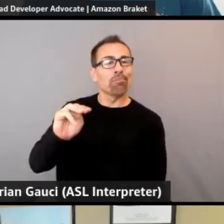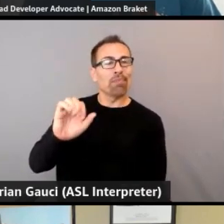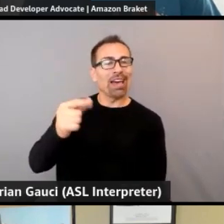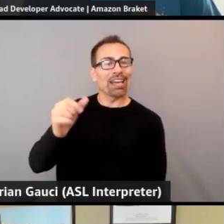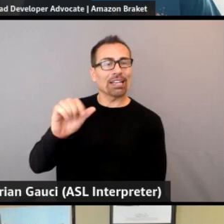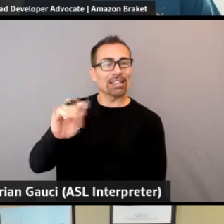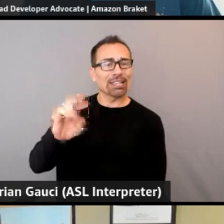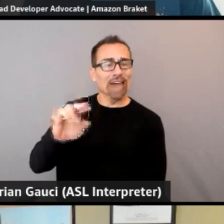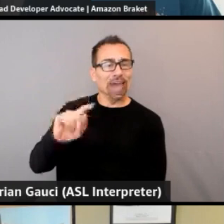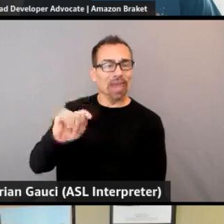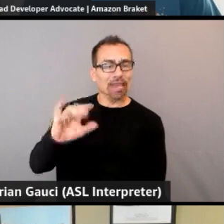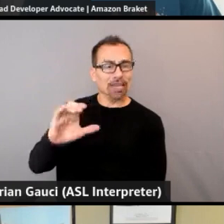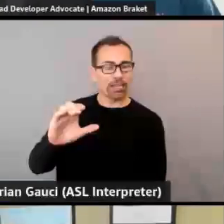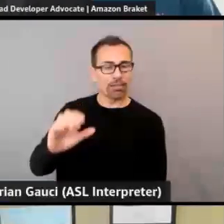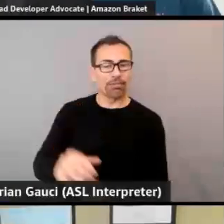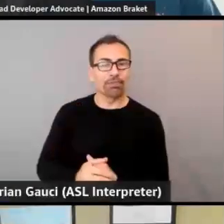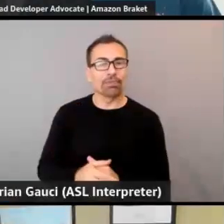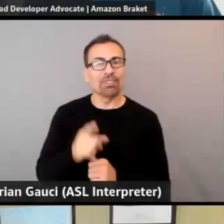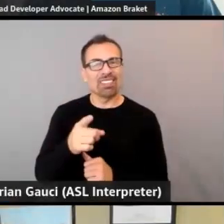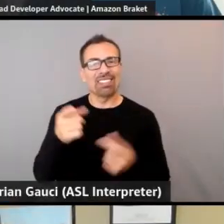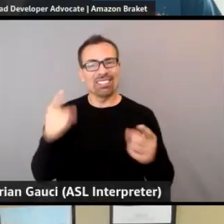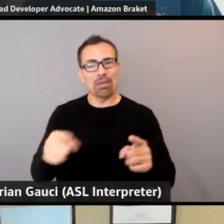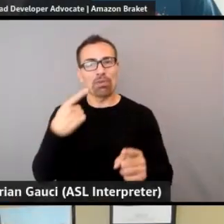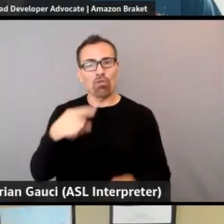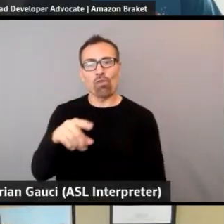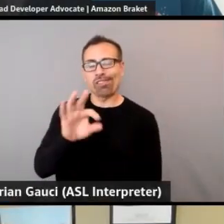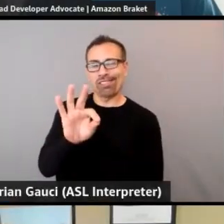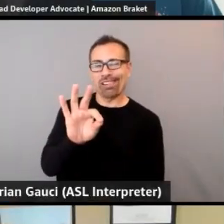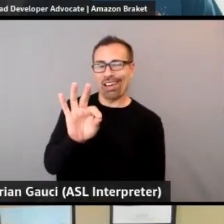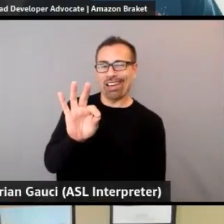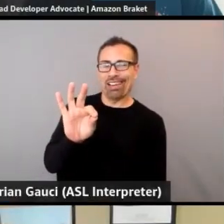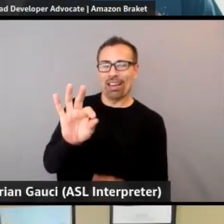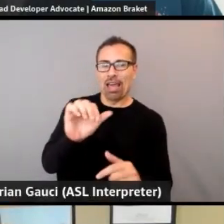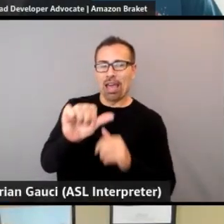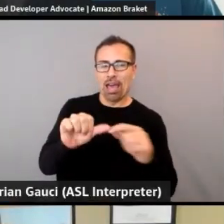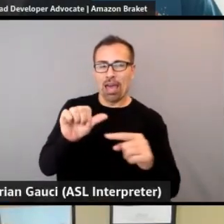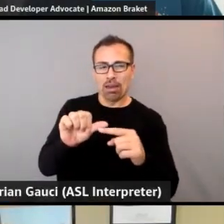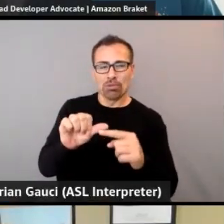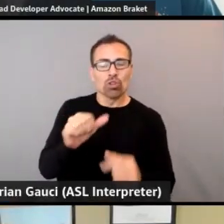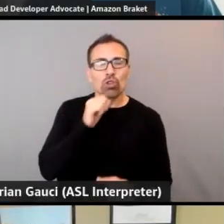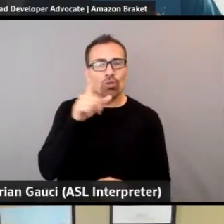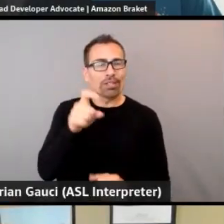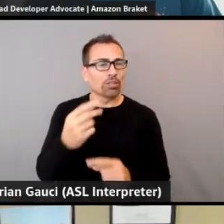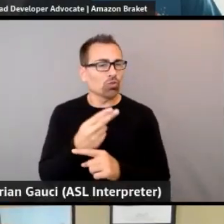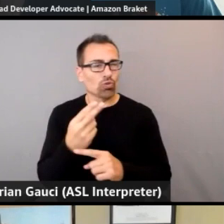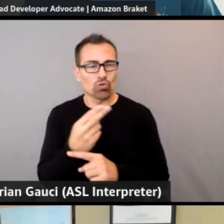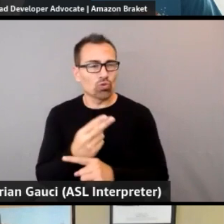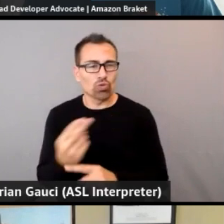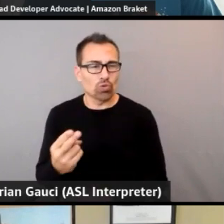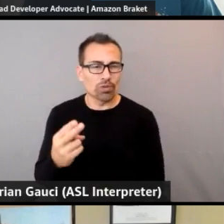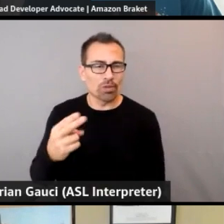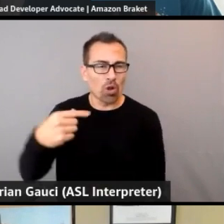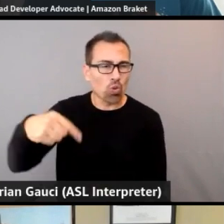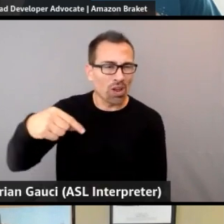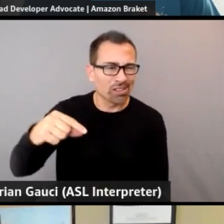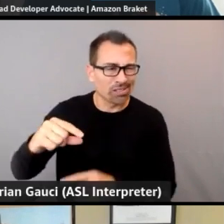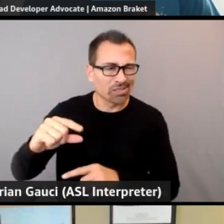all, like, I'm doing that for 9 atoms, and there's no point of using a quantum computer for 9 atoms. You don't really have to do that.